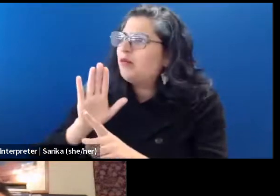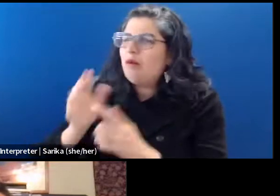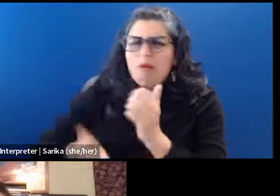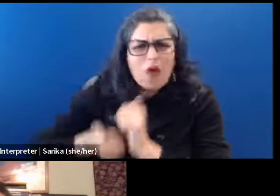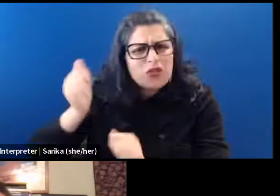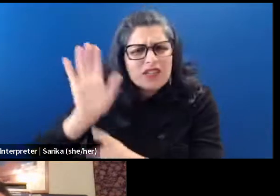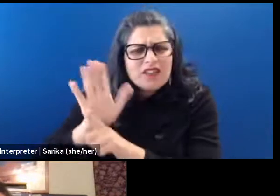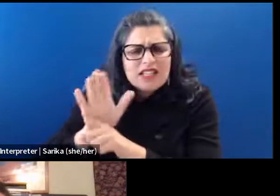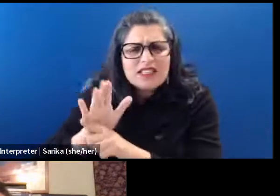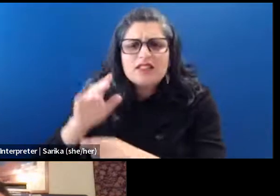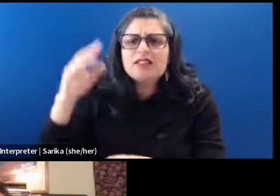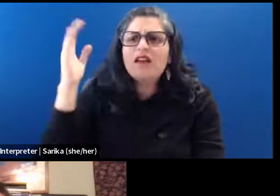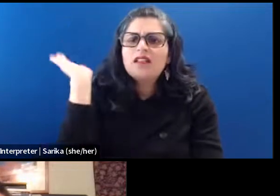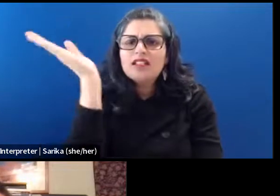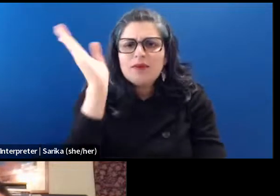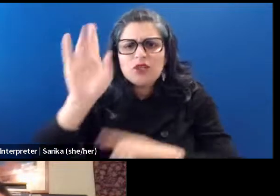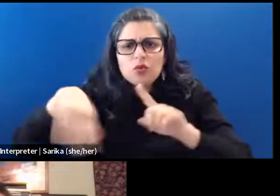you know,